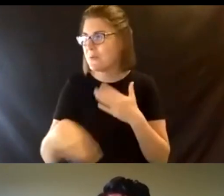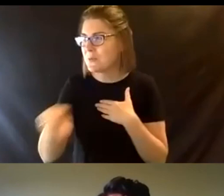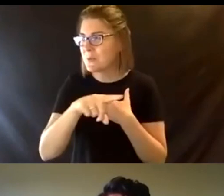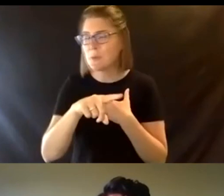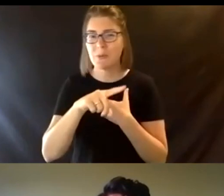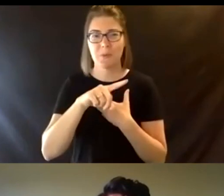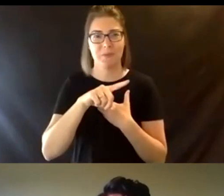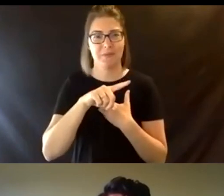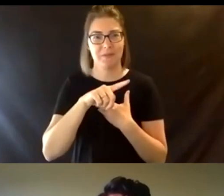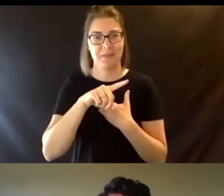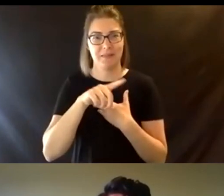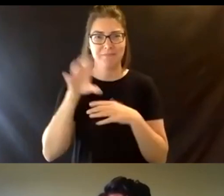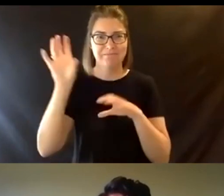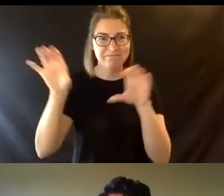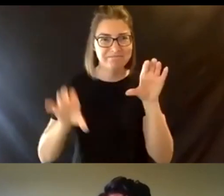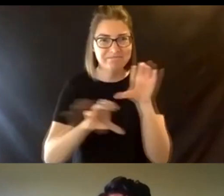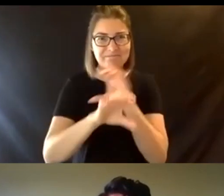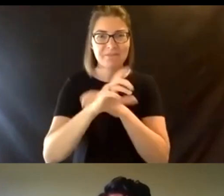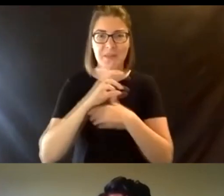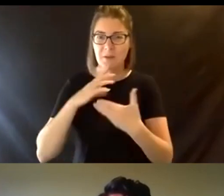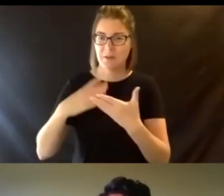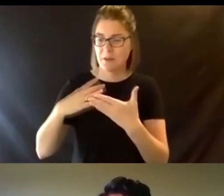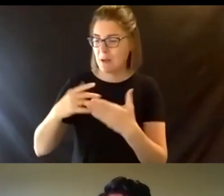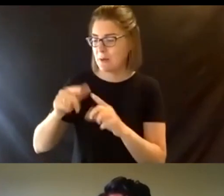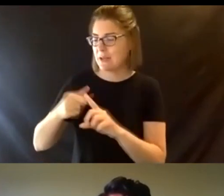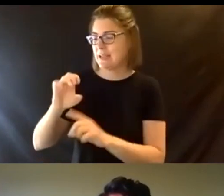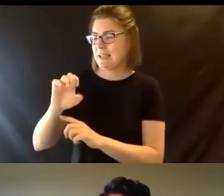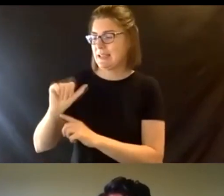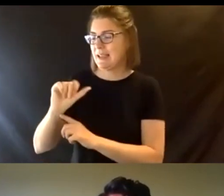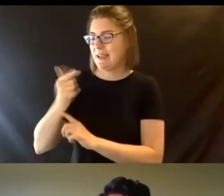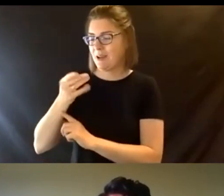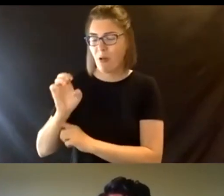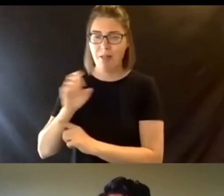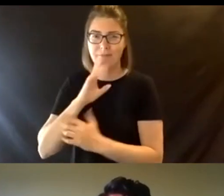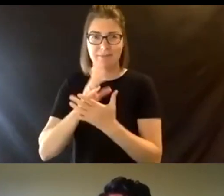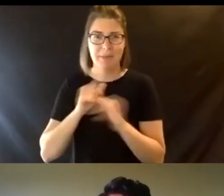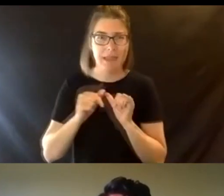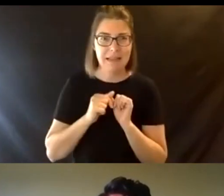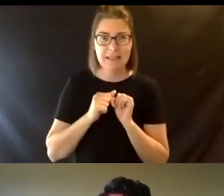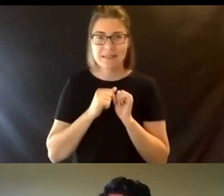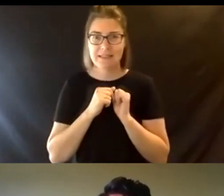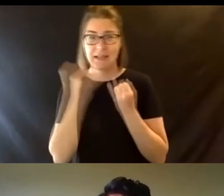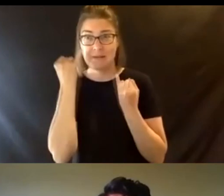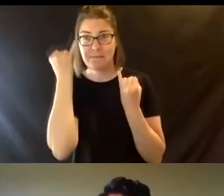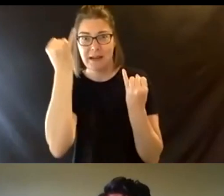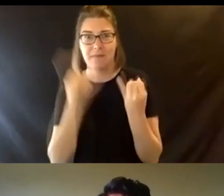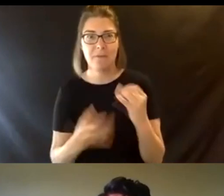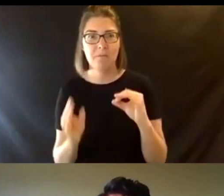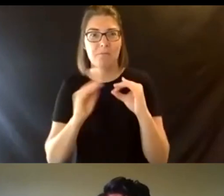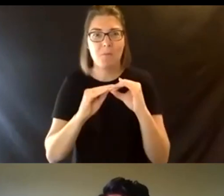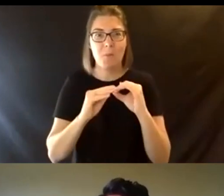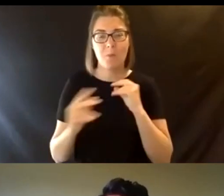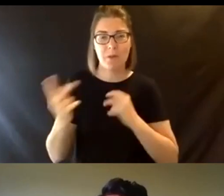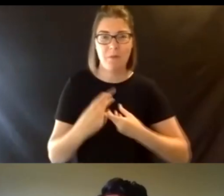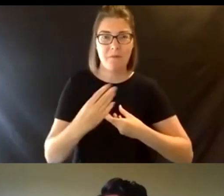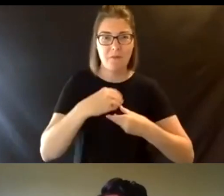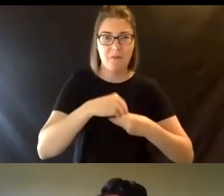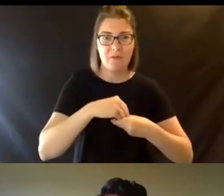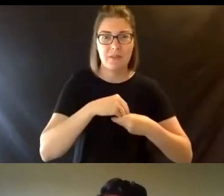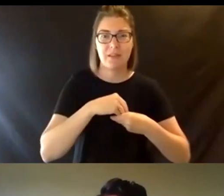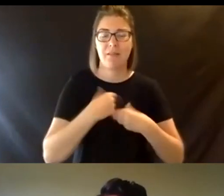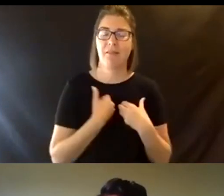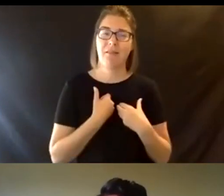we were discussing with Eagle about having this panel event, we could have not imagined having more amazing people than you